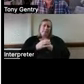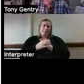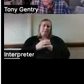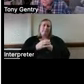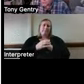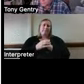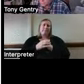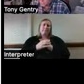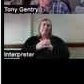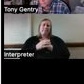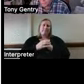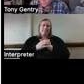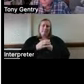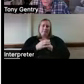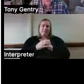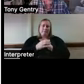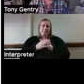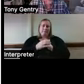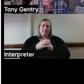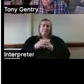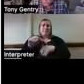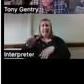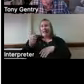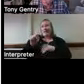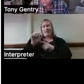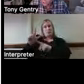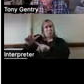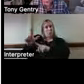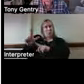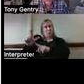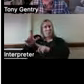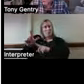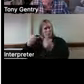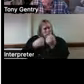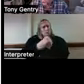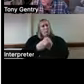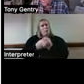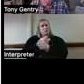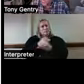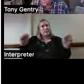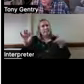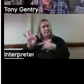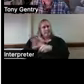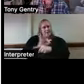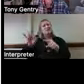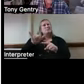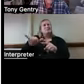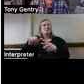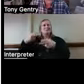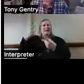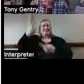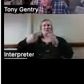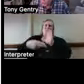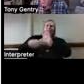As I see it, any tool that supports safety and function at home is a smart home device, which can